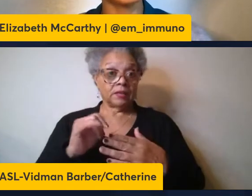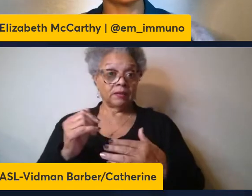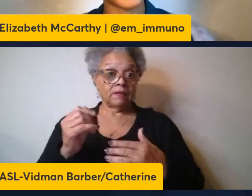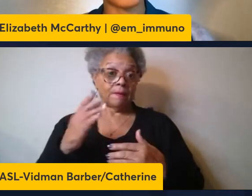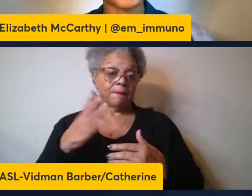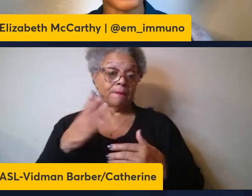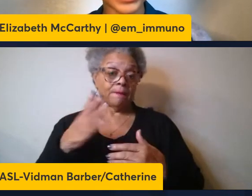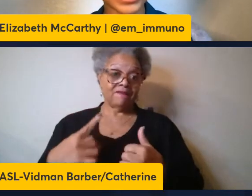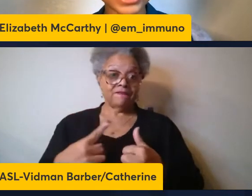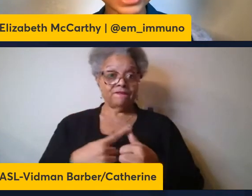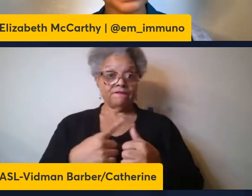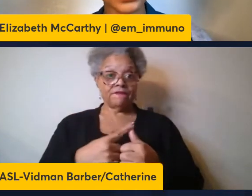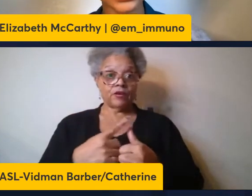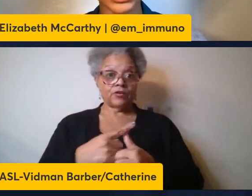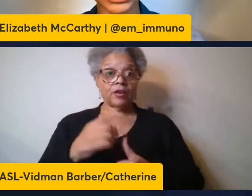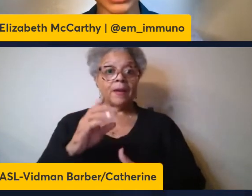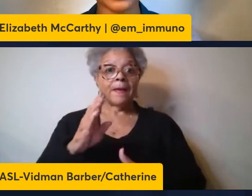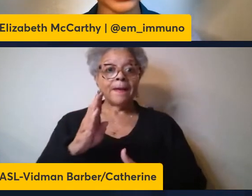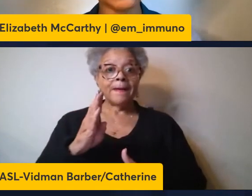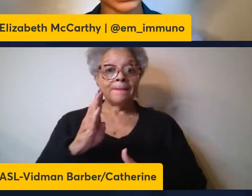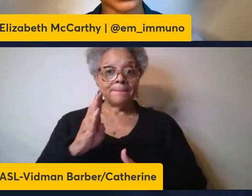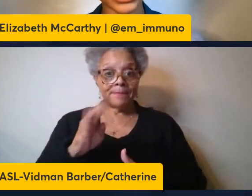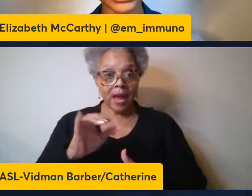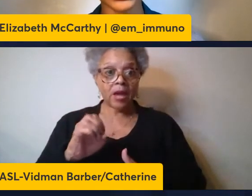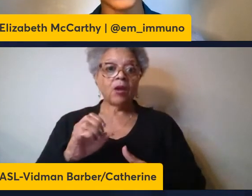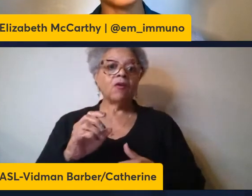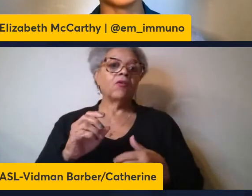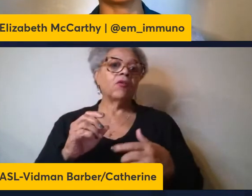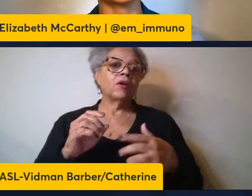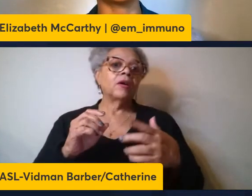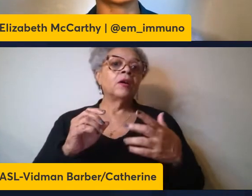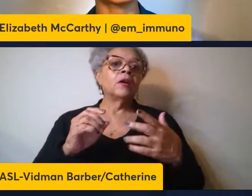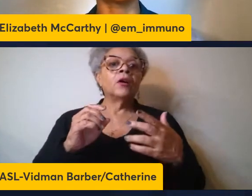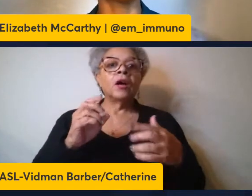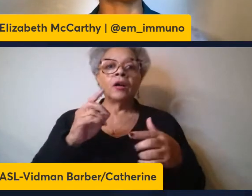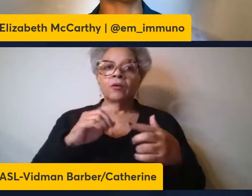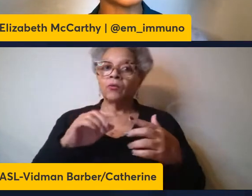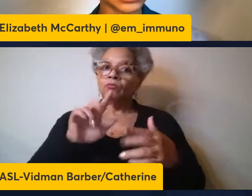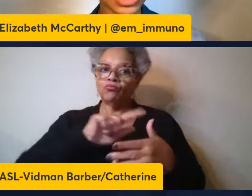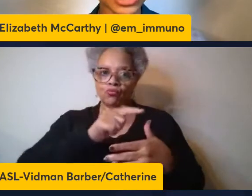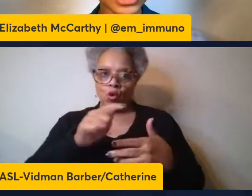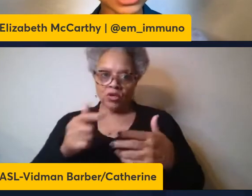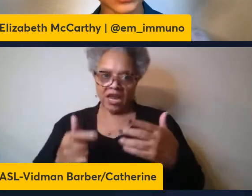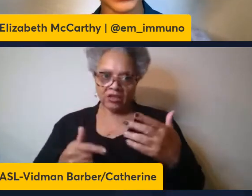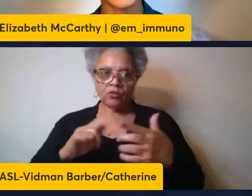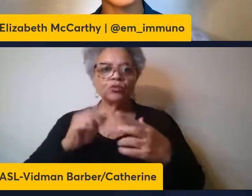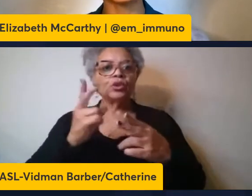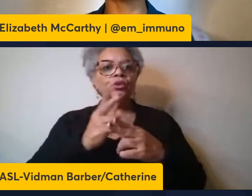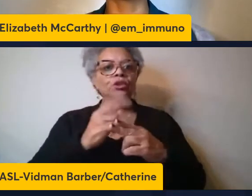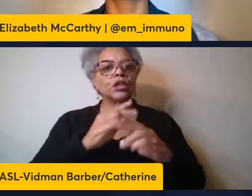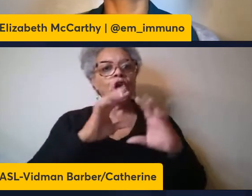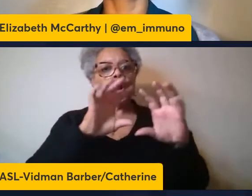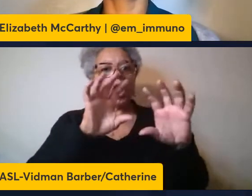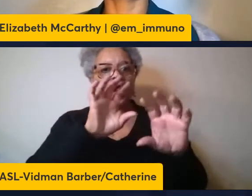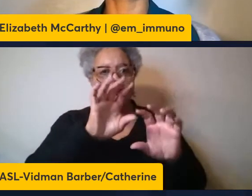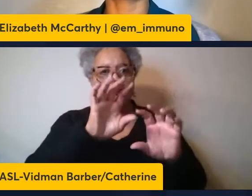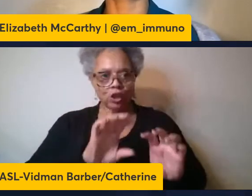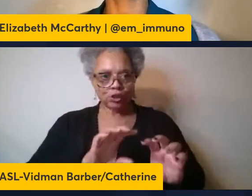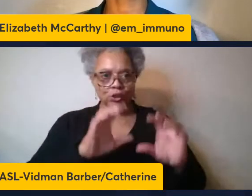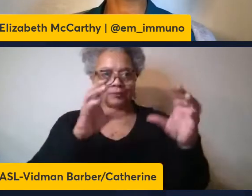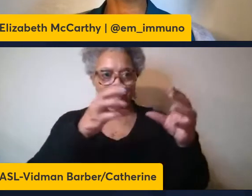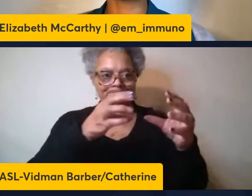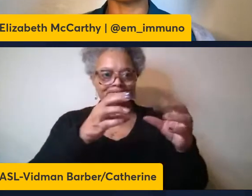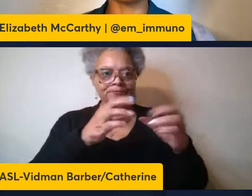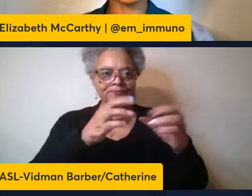first bioinformatics project when I was a rotation student was using a cluster. And so this is